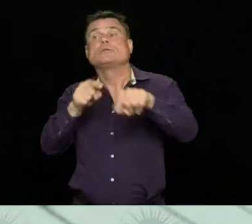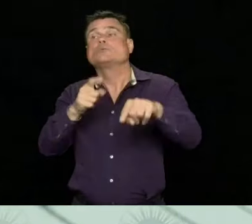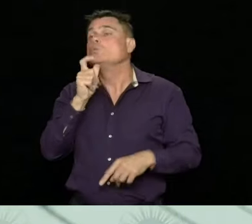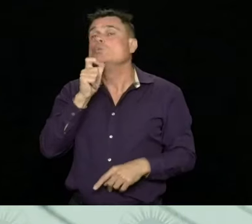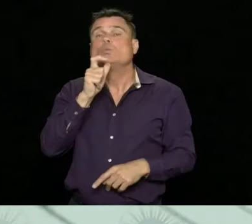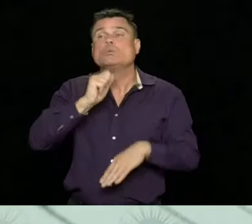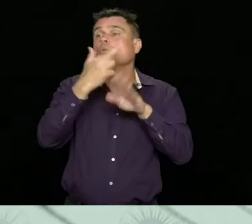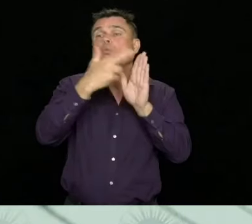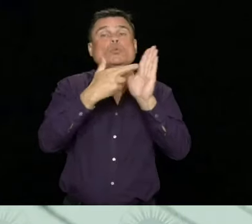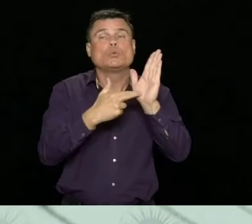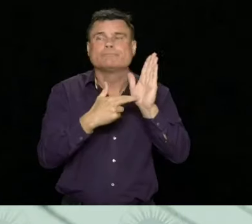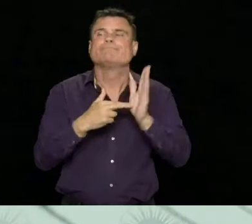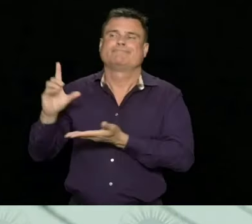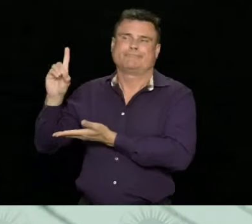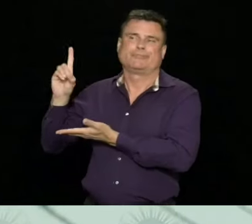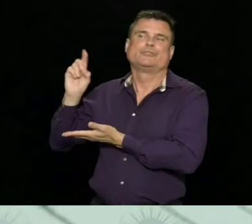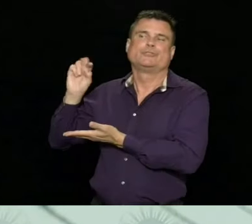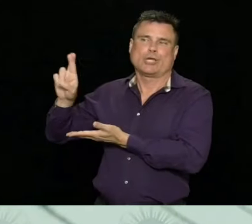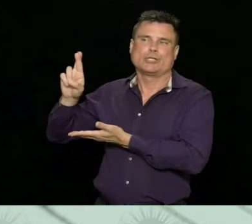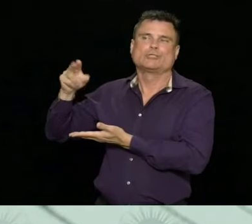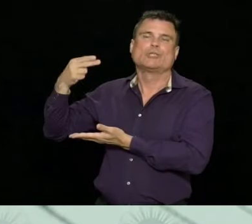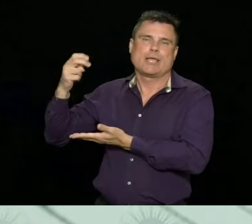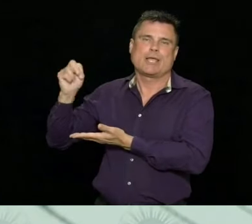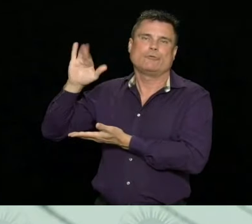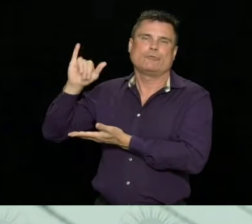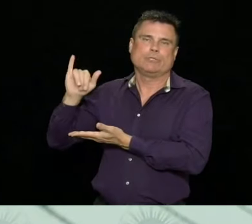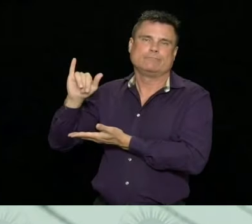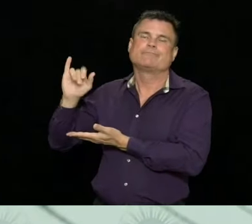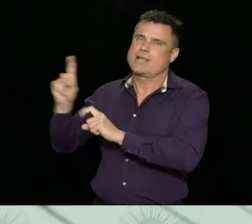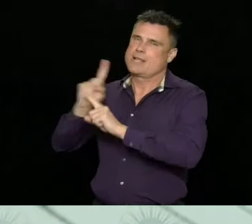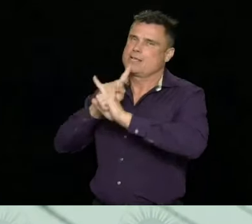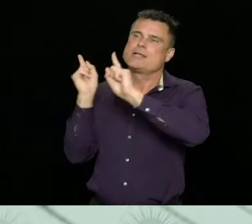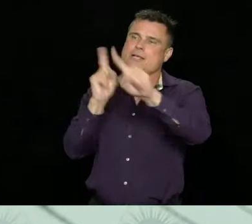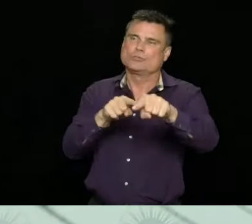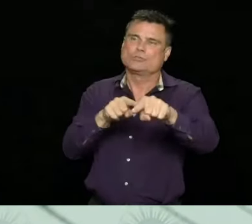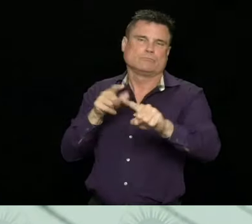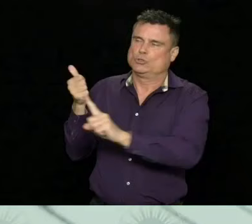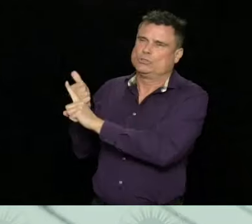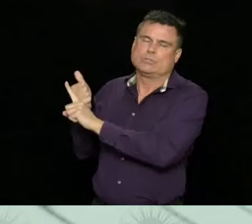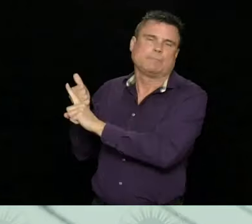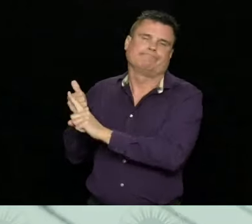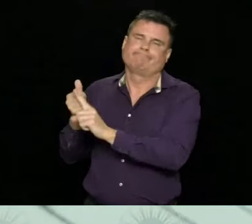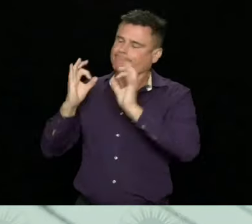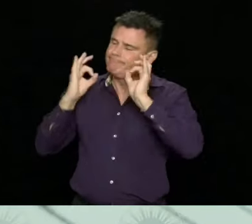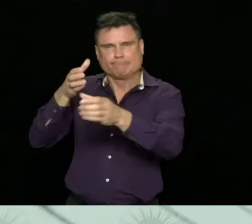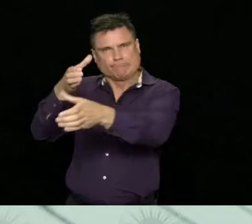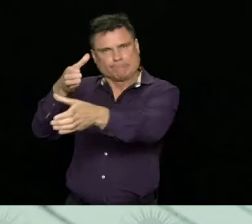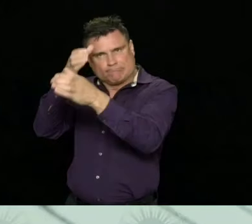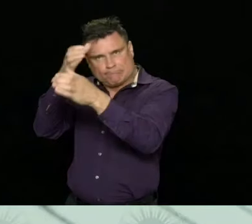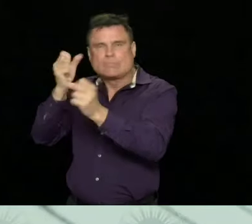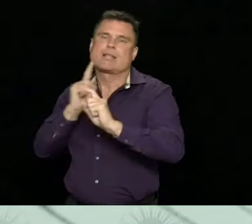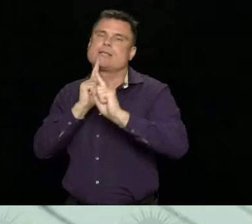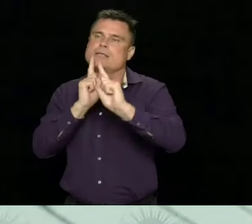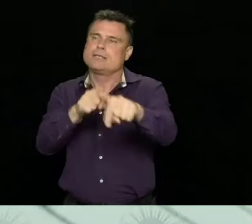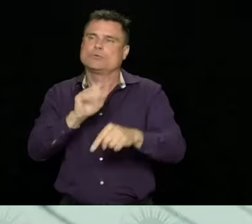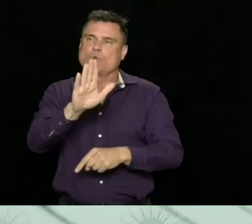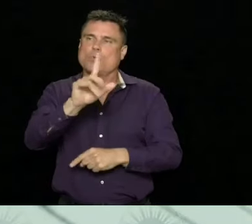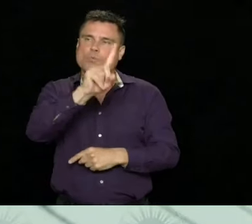to stop the transmission of COVID-19? And I think it's already determined. There are better